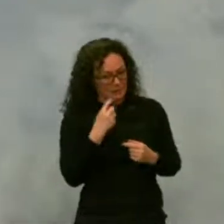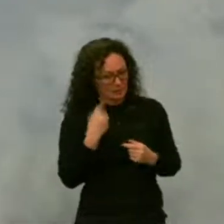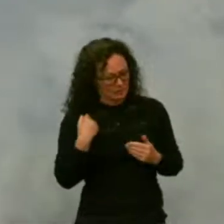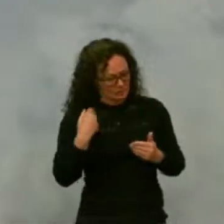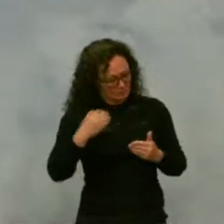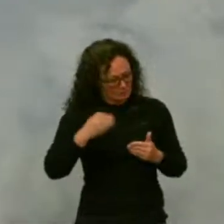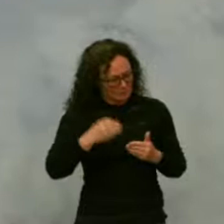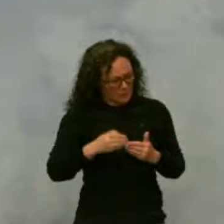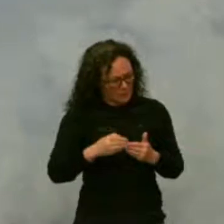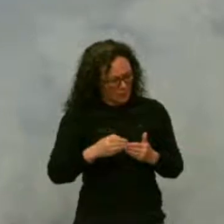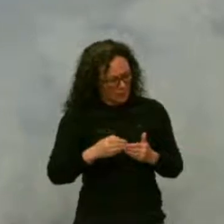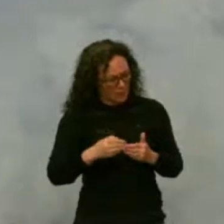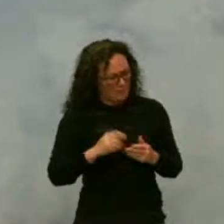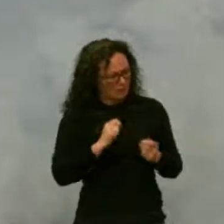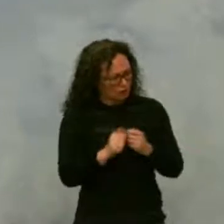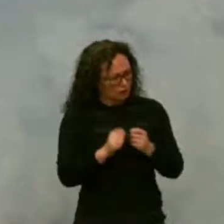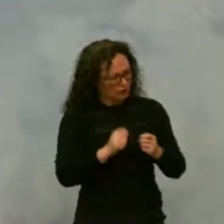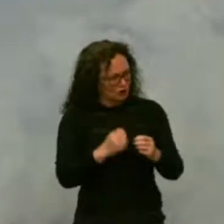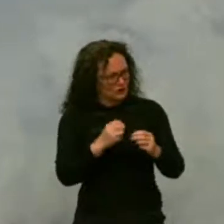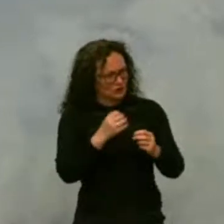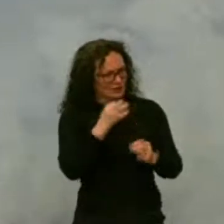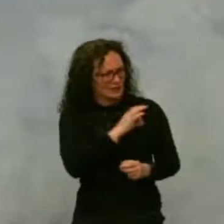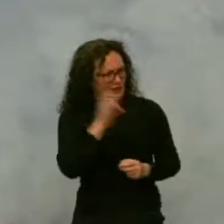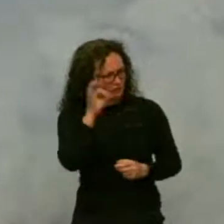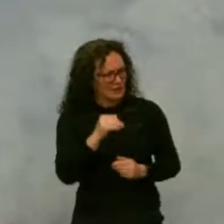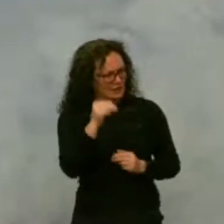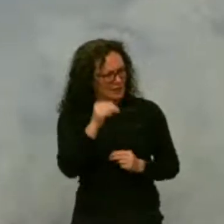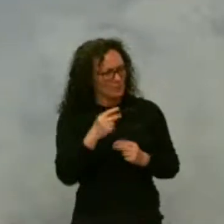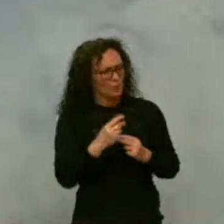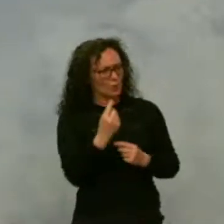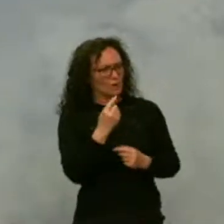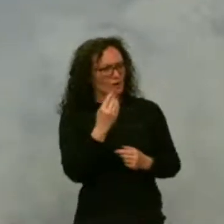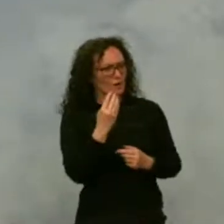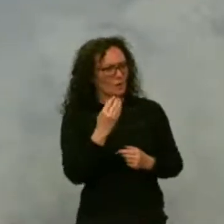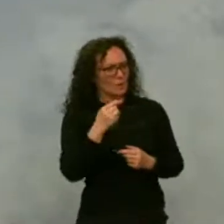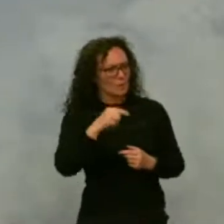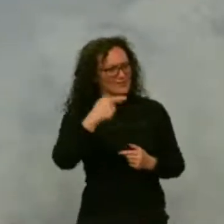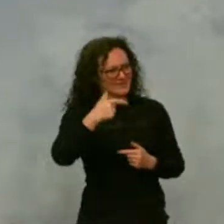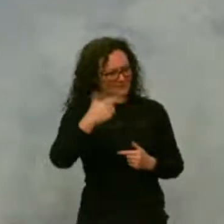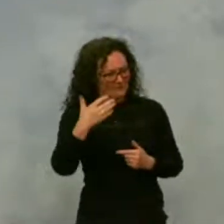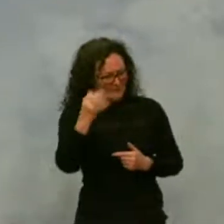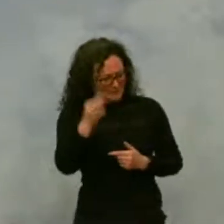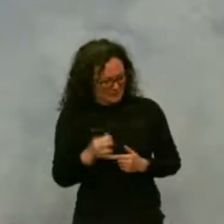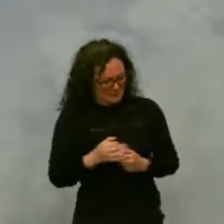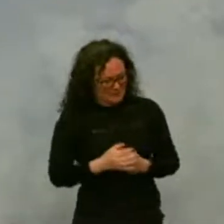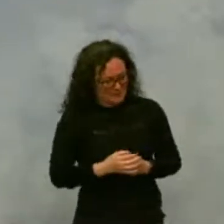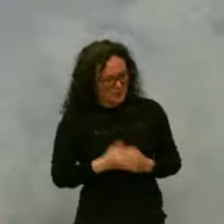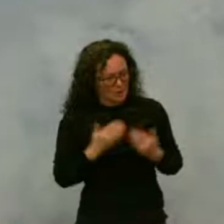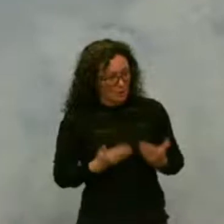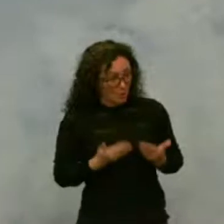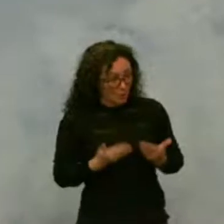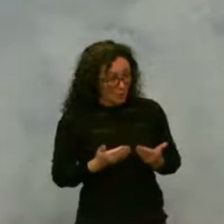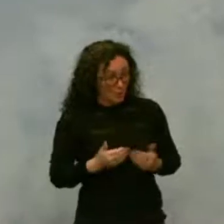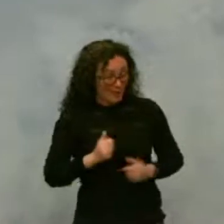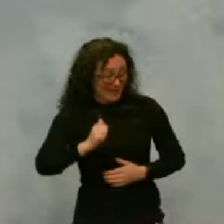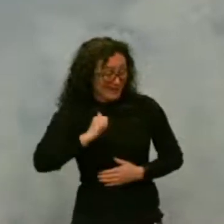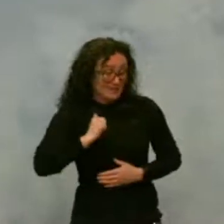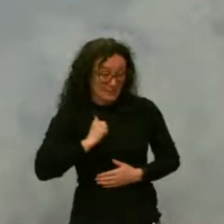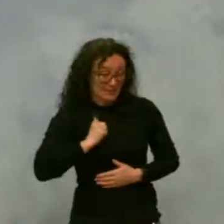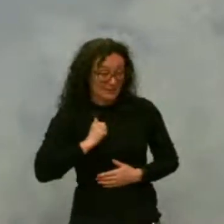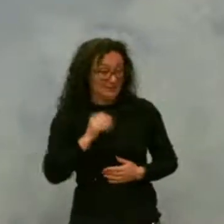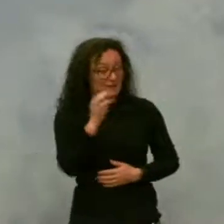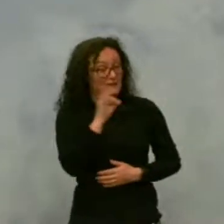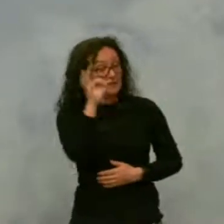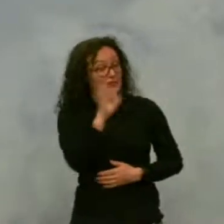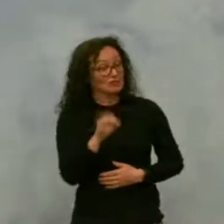at 1.75%. At the time of writing this report, our advisors on Treasury Management predict further increases over the